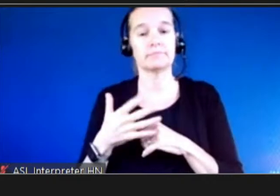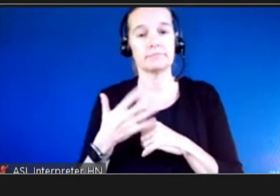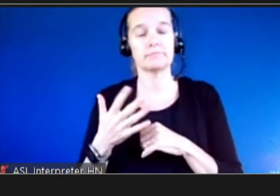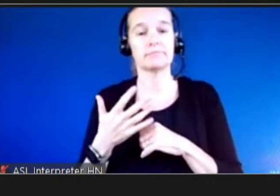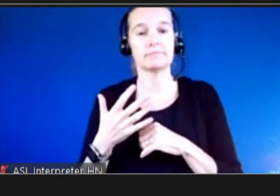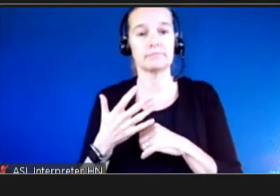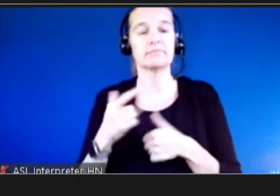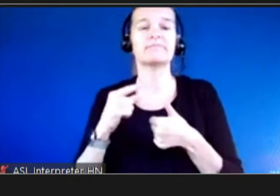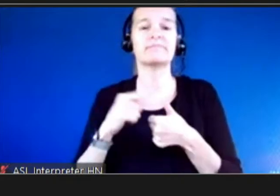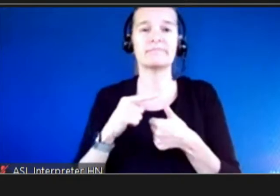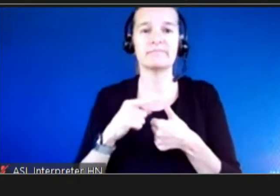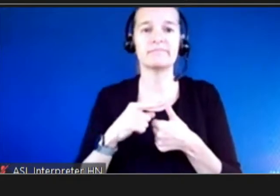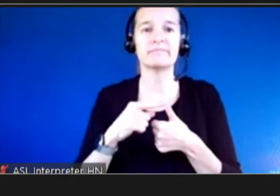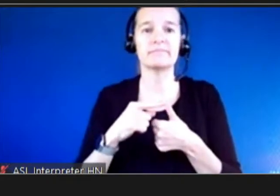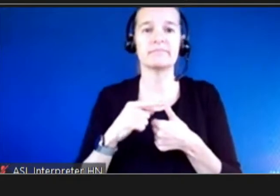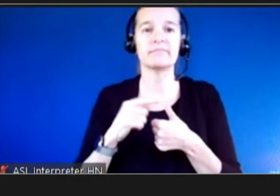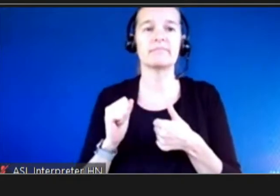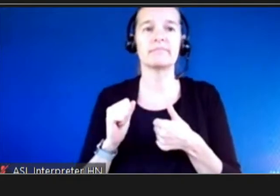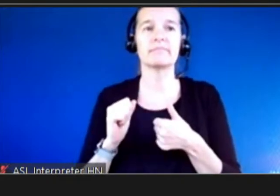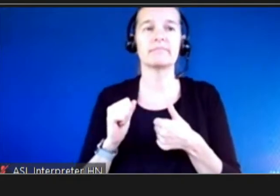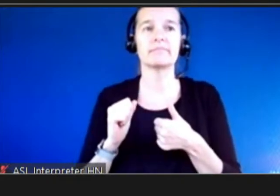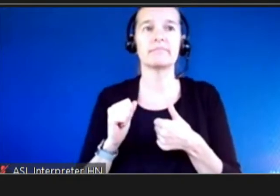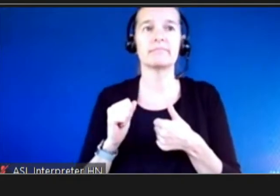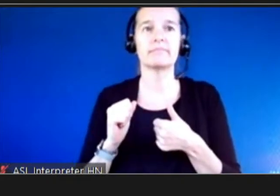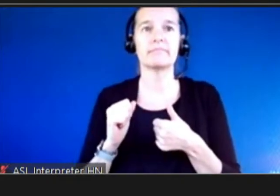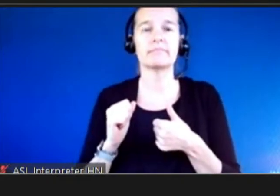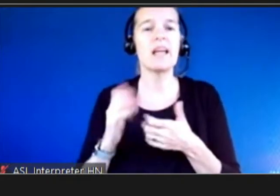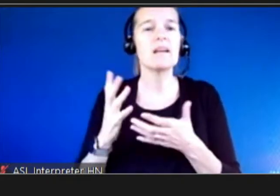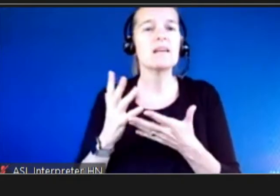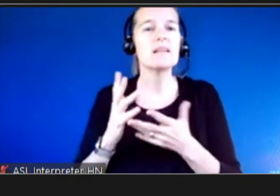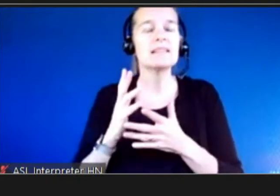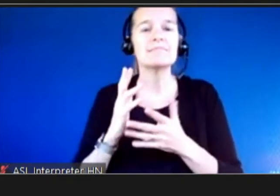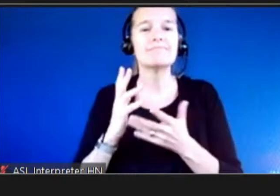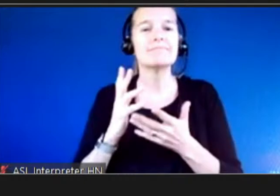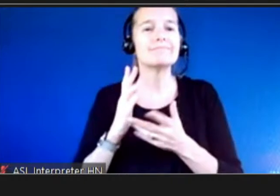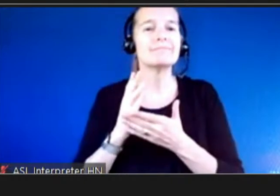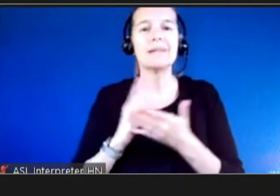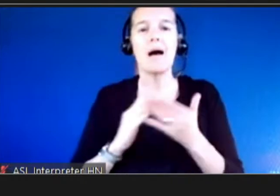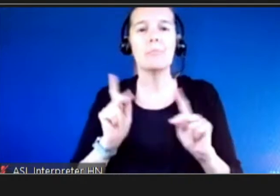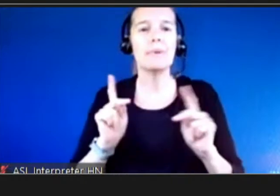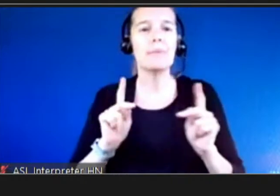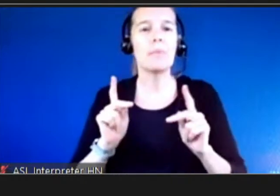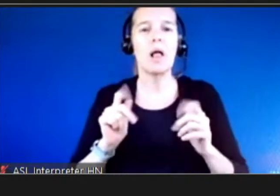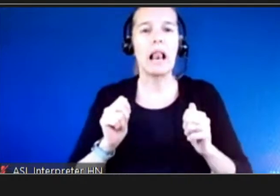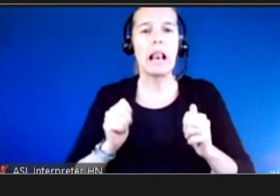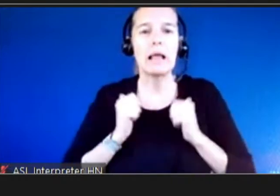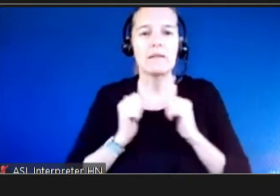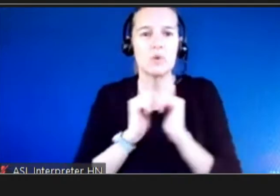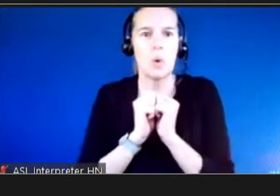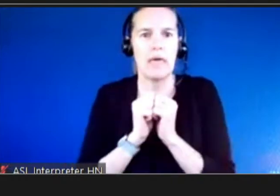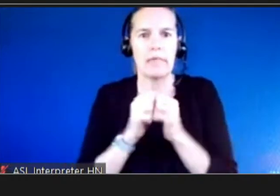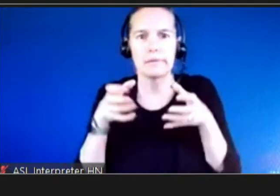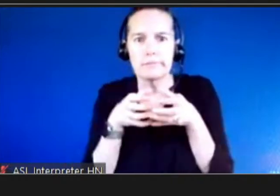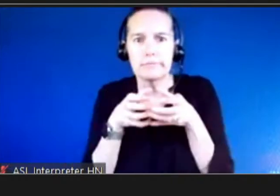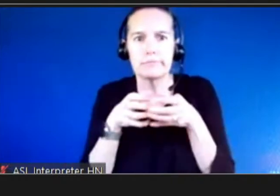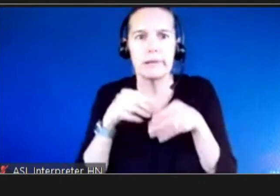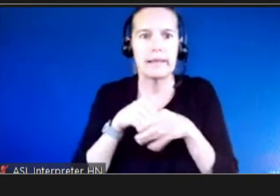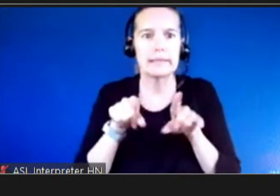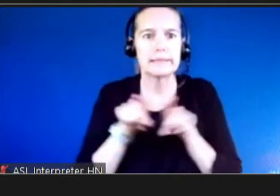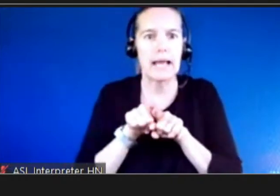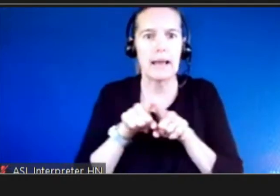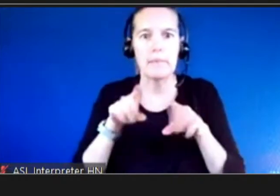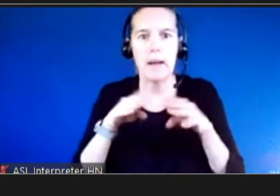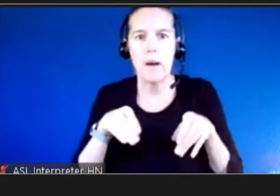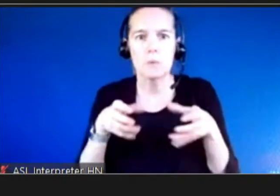individuals that have been sharing multiple housing opportunities, and another is